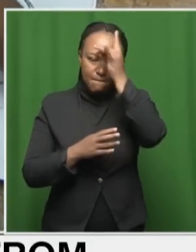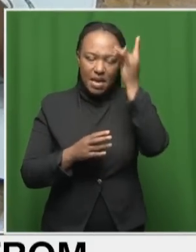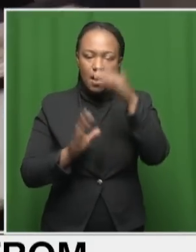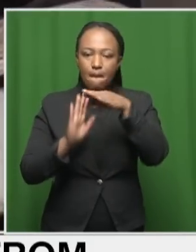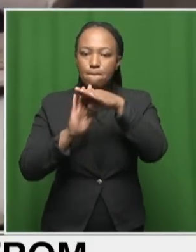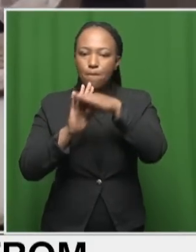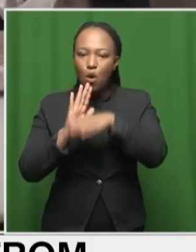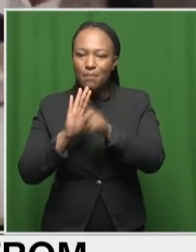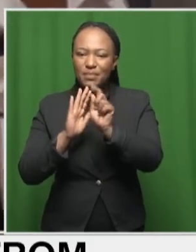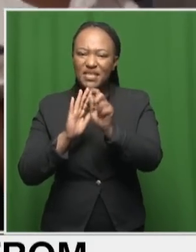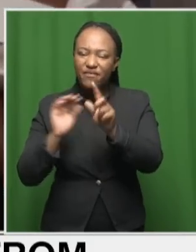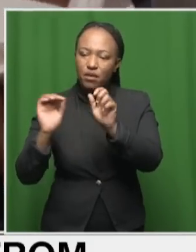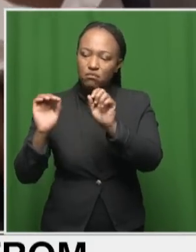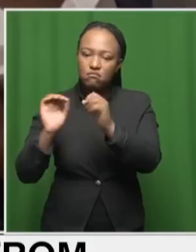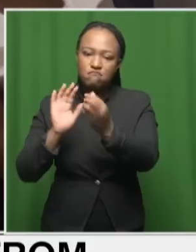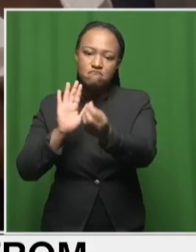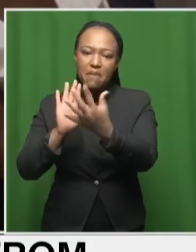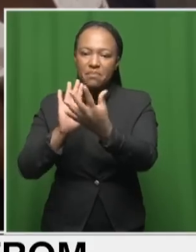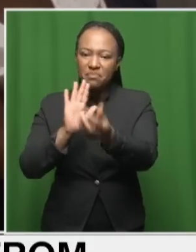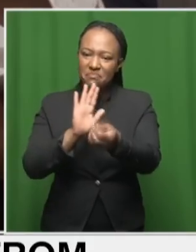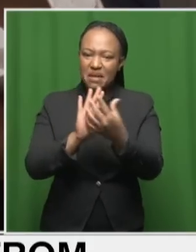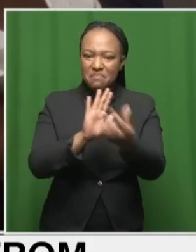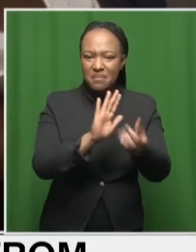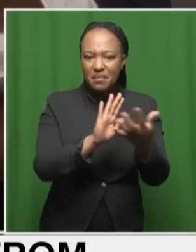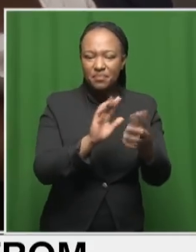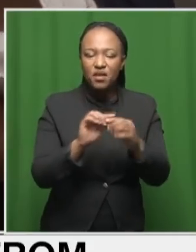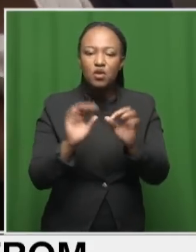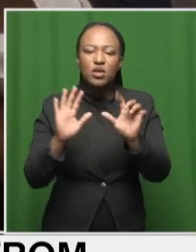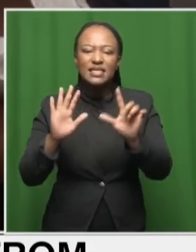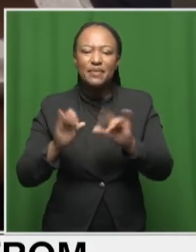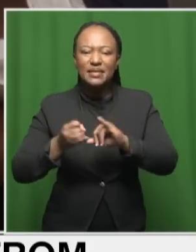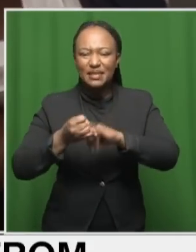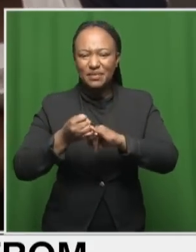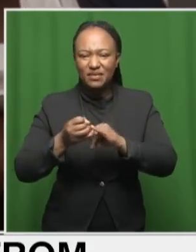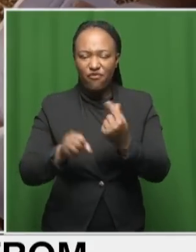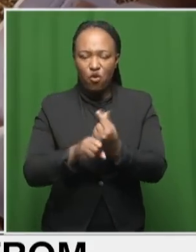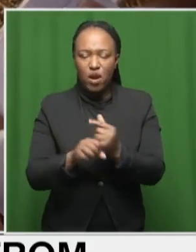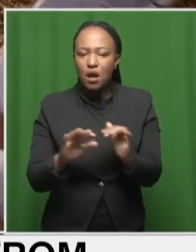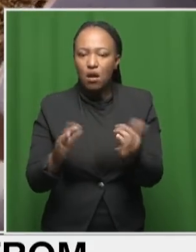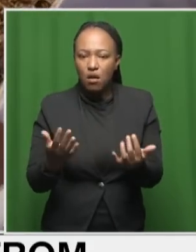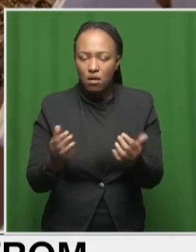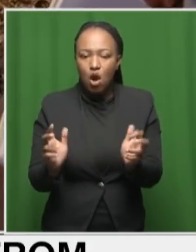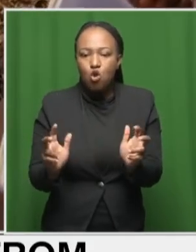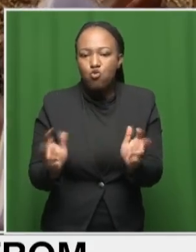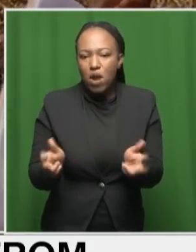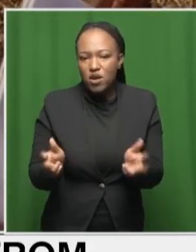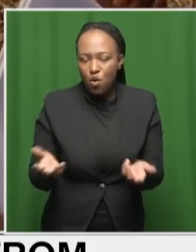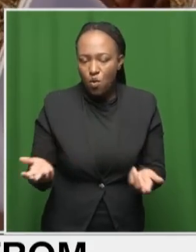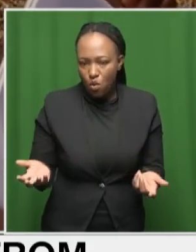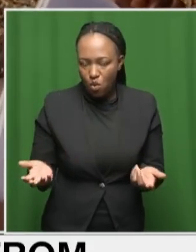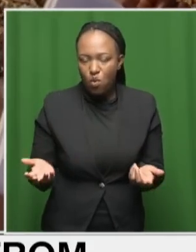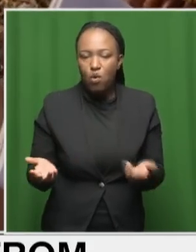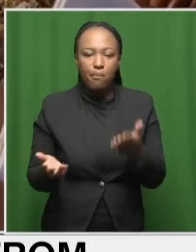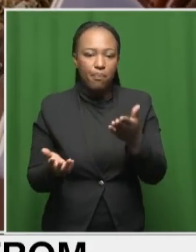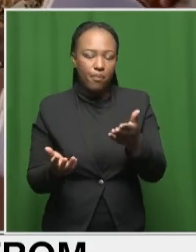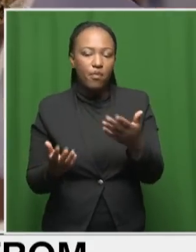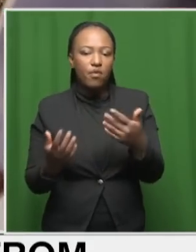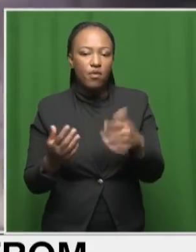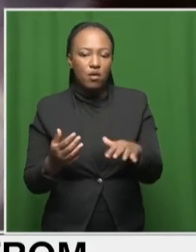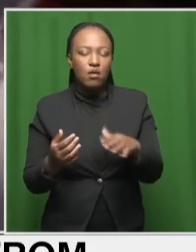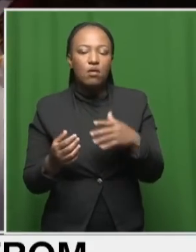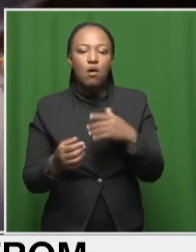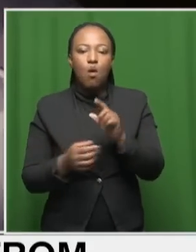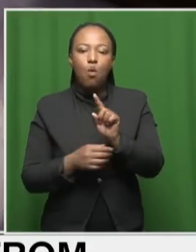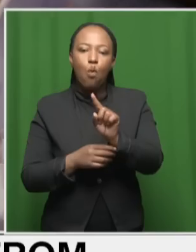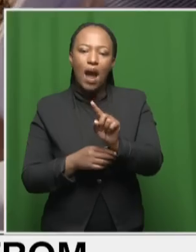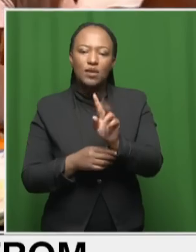per grade per day. So how do you do that if you have 7 or 8 subjects in a grade? Likewise, the radio channels that existed were only allocated 1